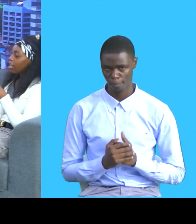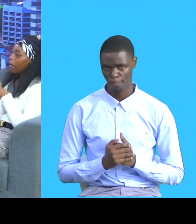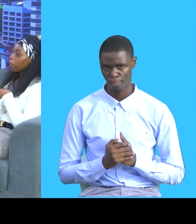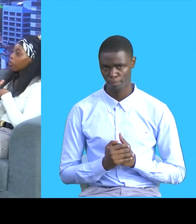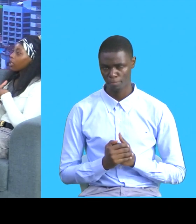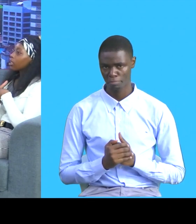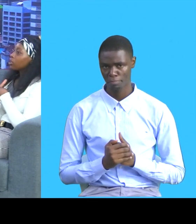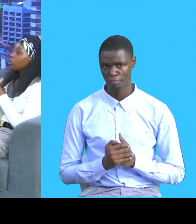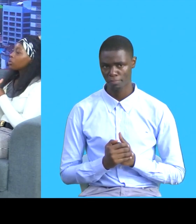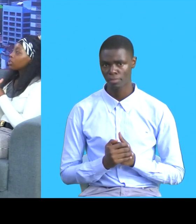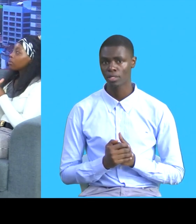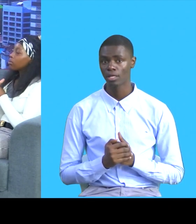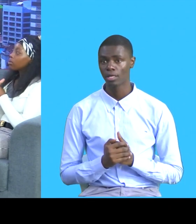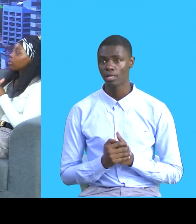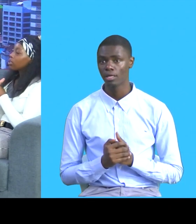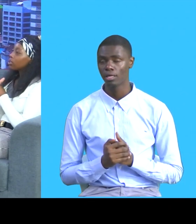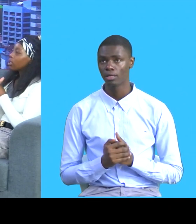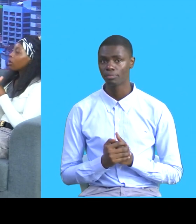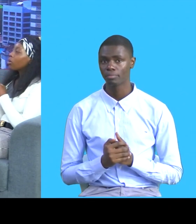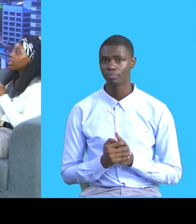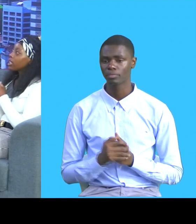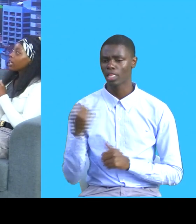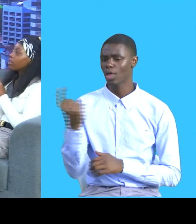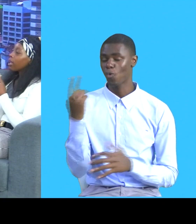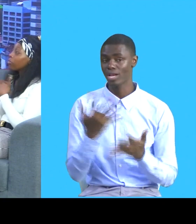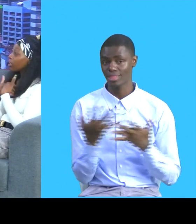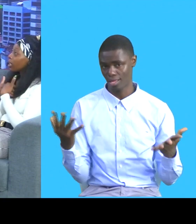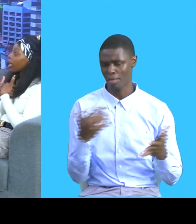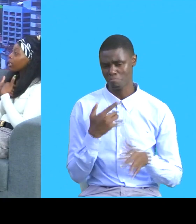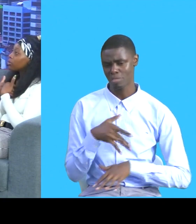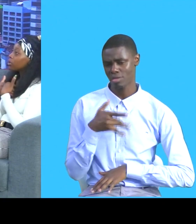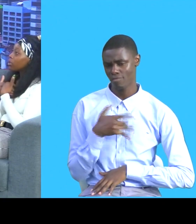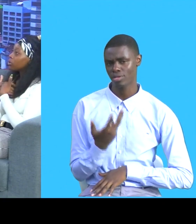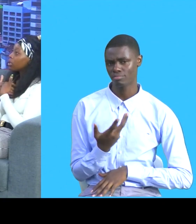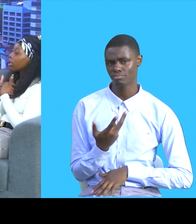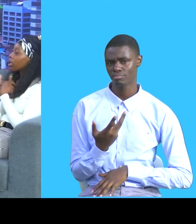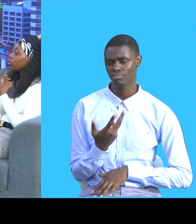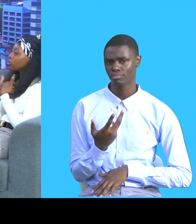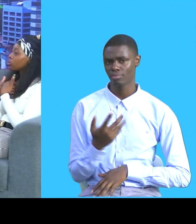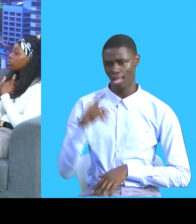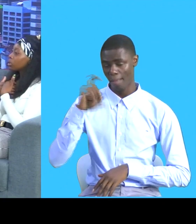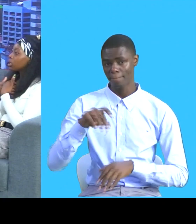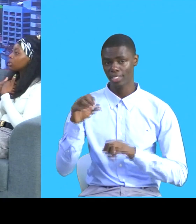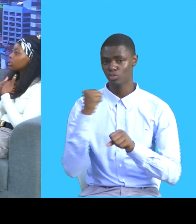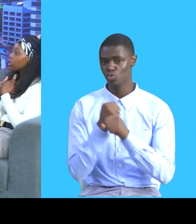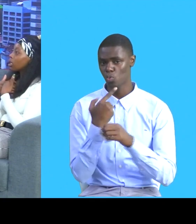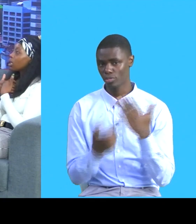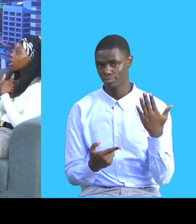right. So it's the only thing I feel I should do